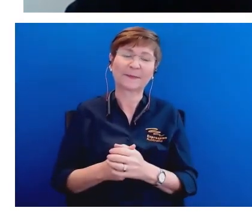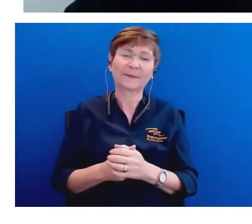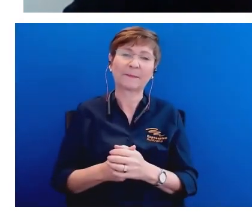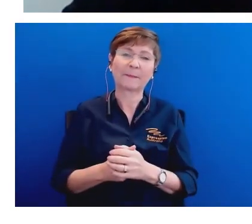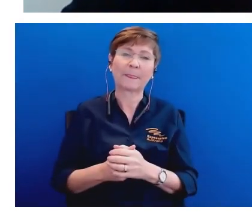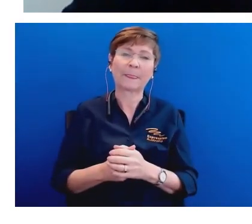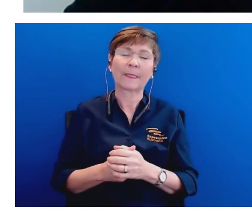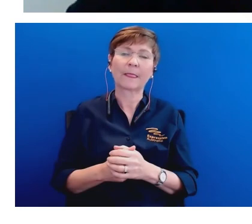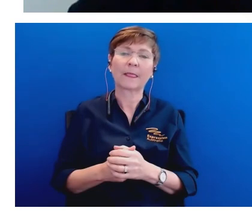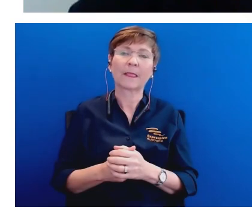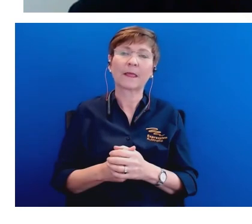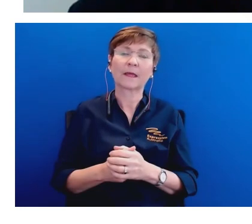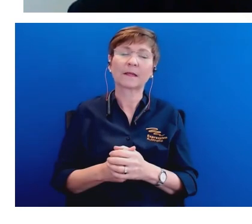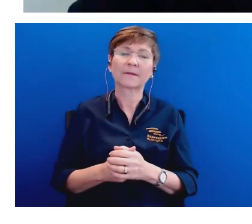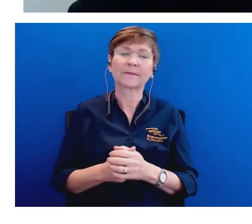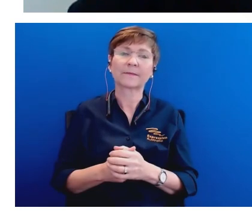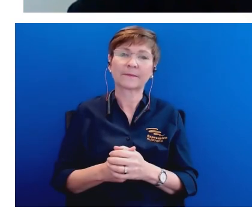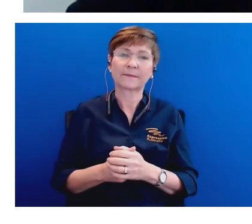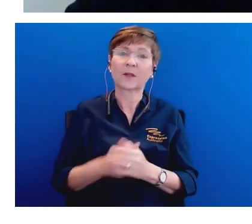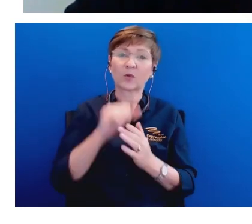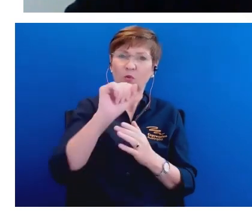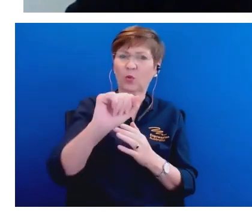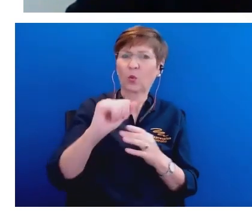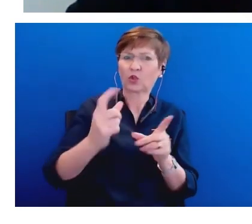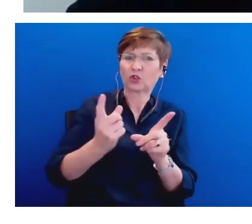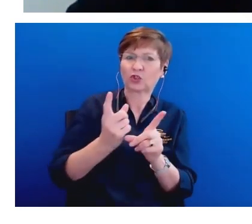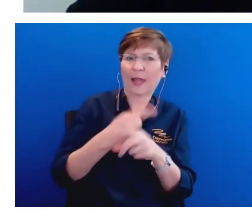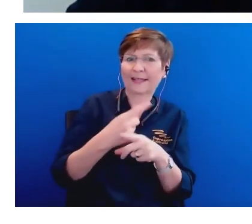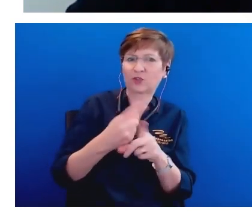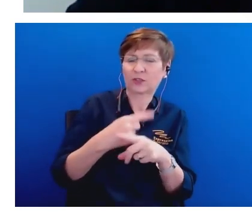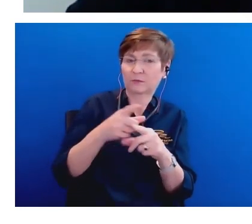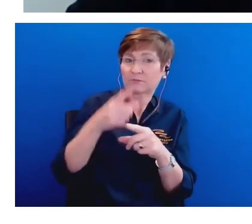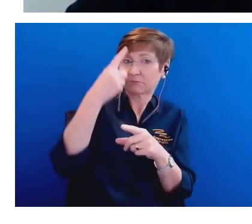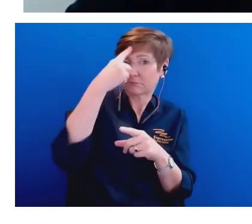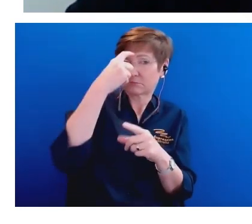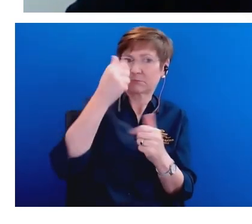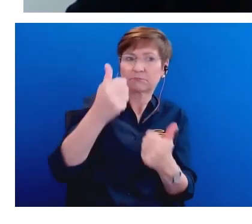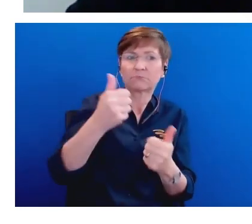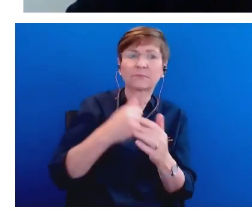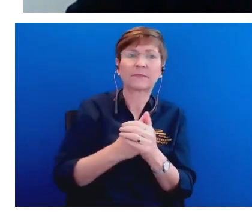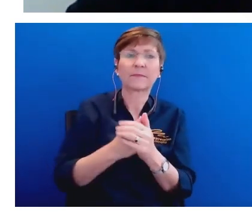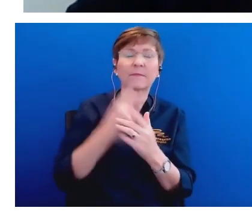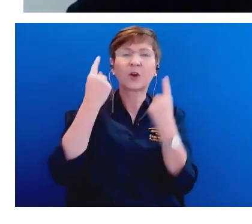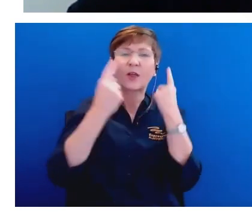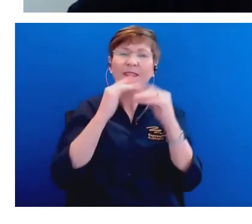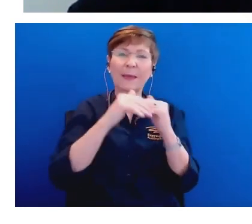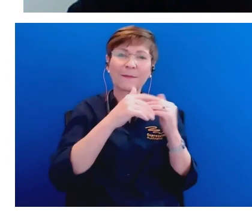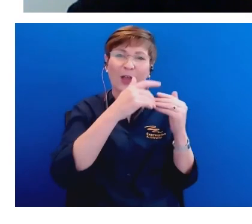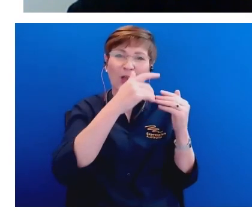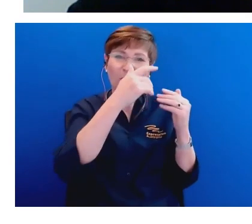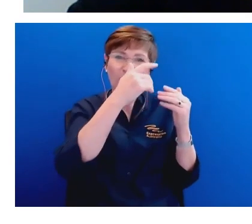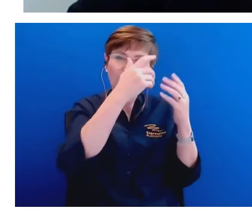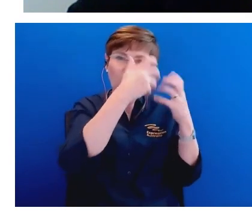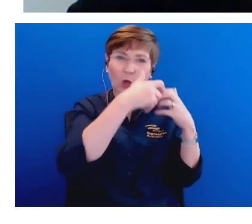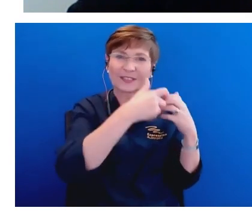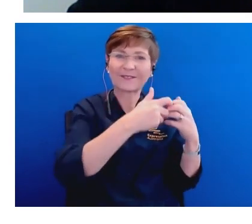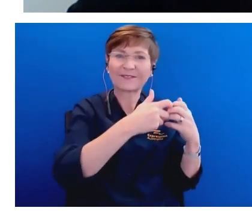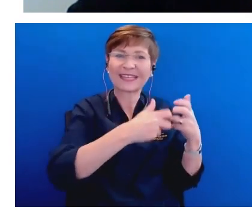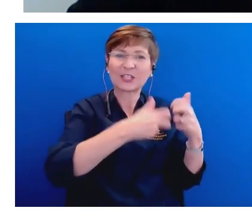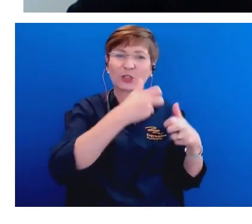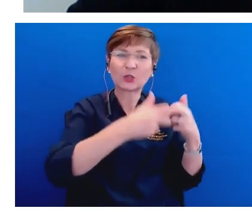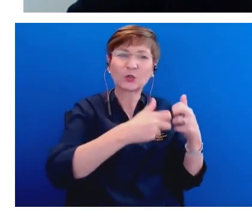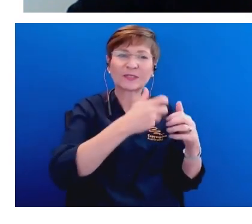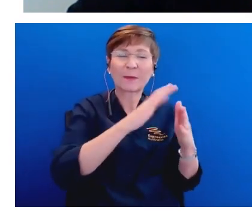The changes suggested are great, but what about cognitive problems which extend to forgetfulness, inability to retrieve